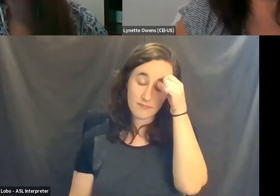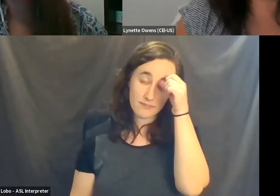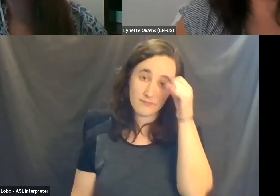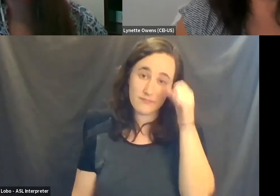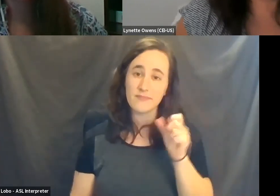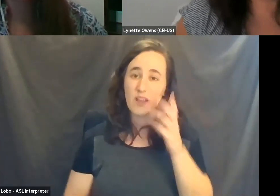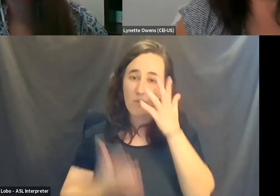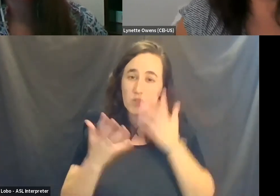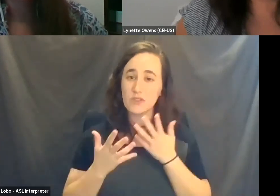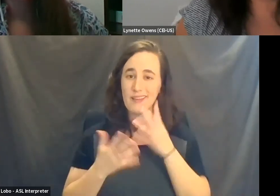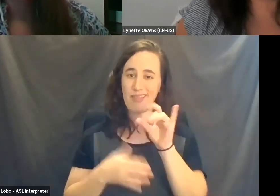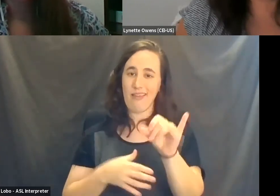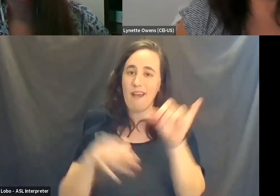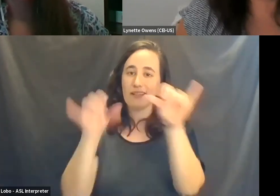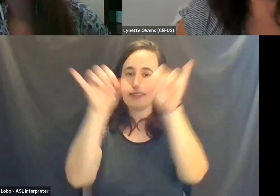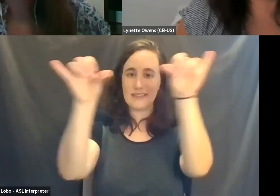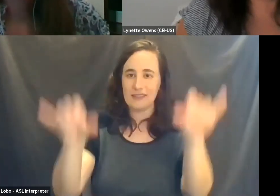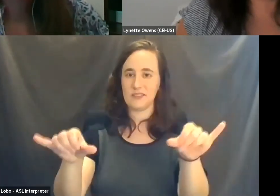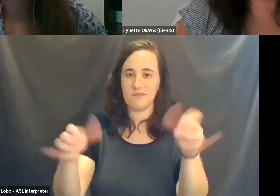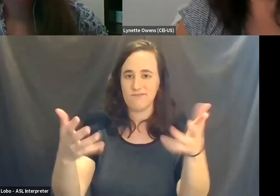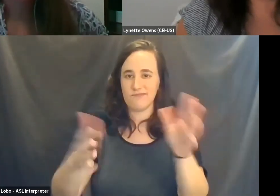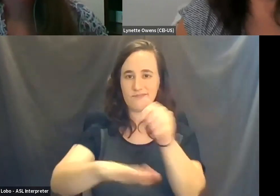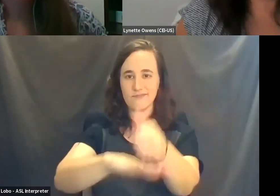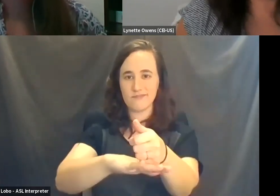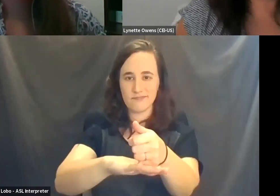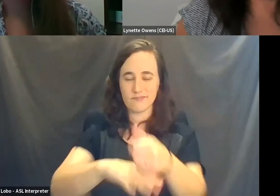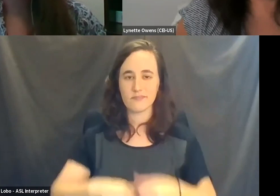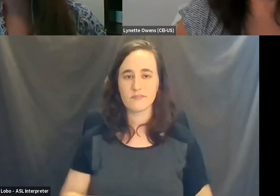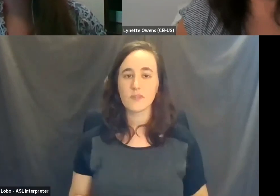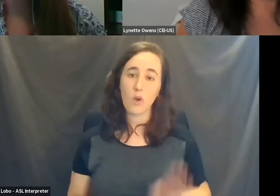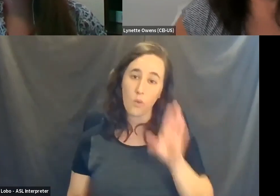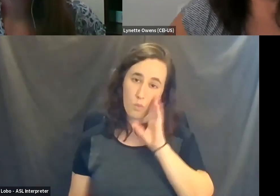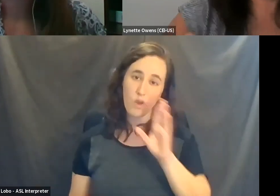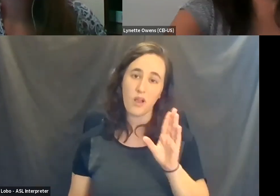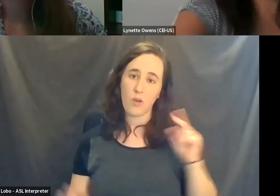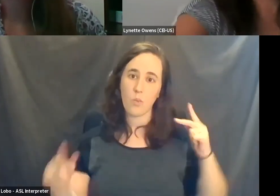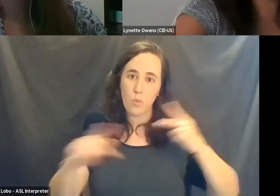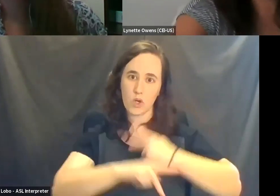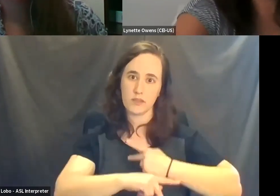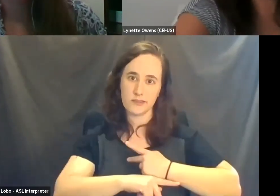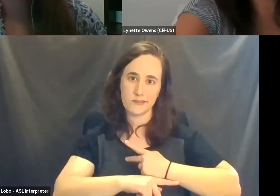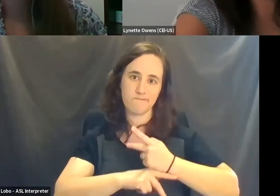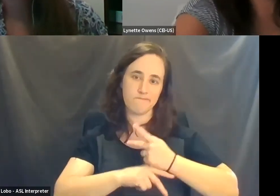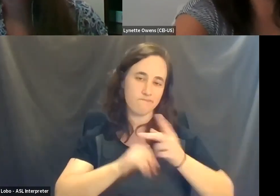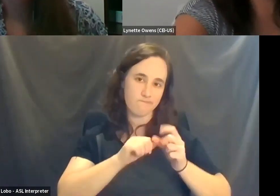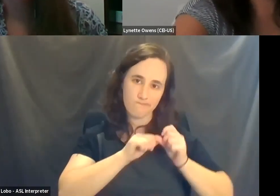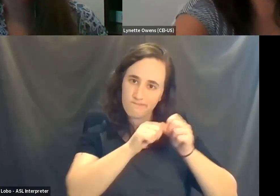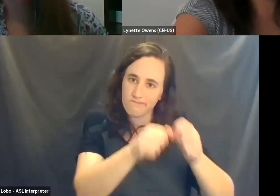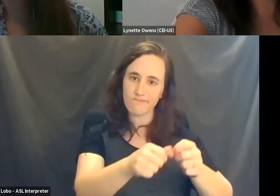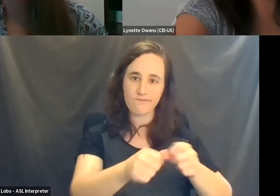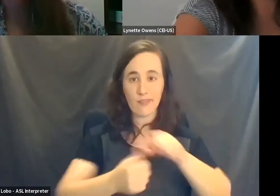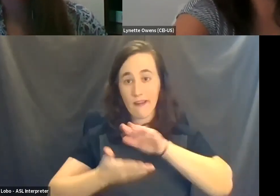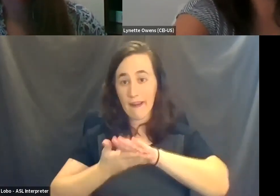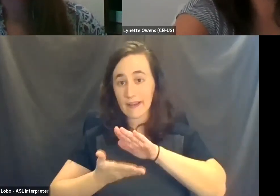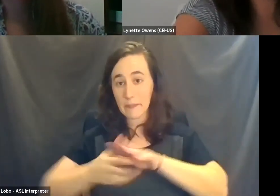the system we live in. And it's going to be exacerbated, I think, like academic assessments of